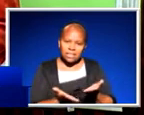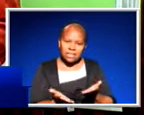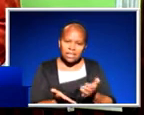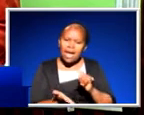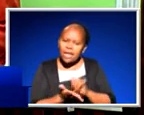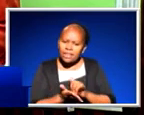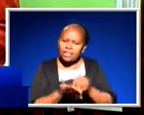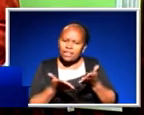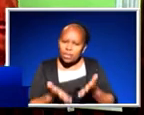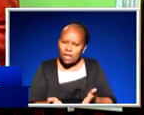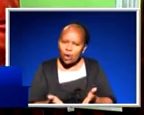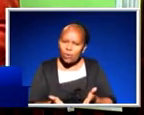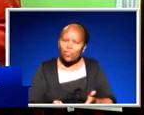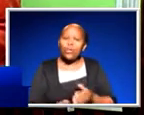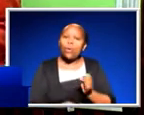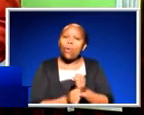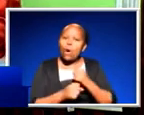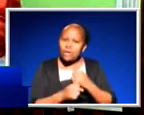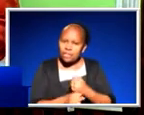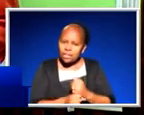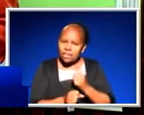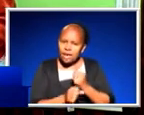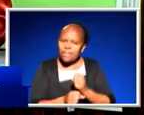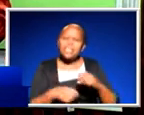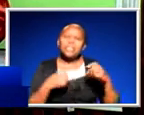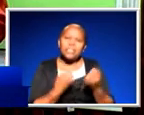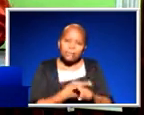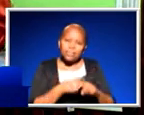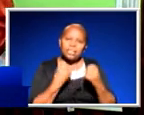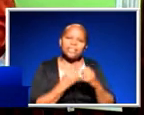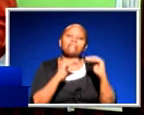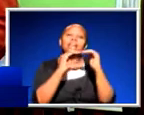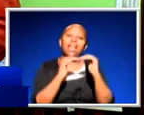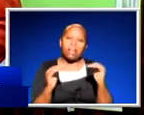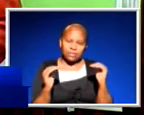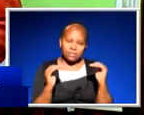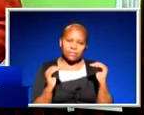that were carried out at different levels.